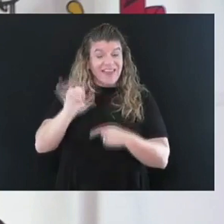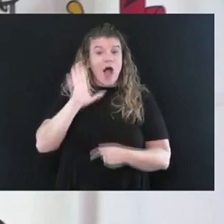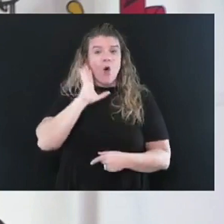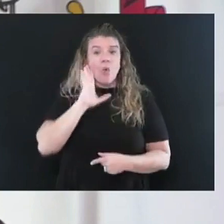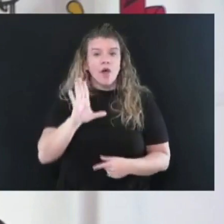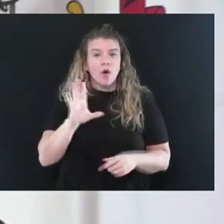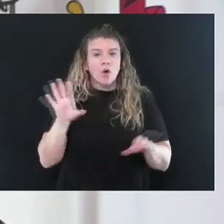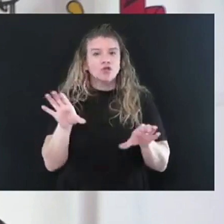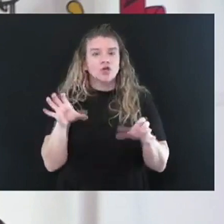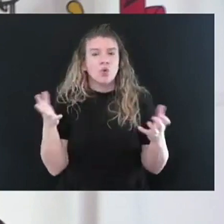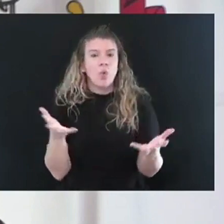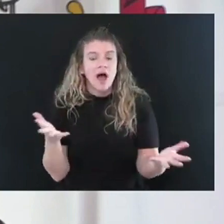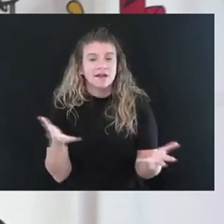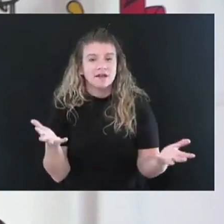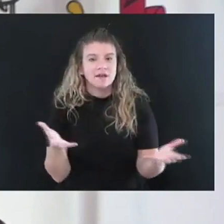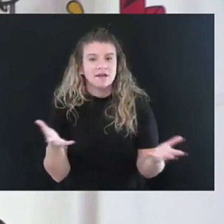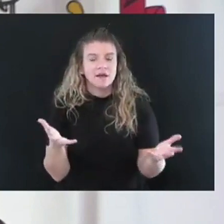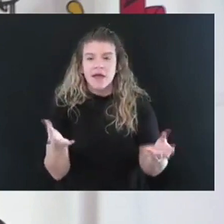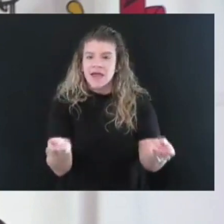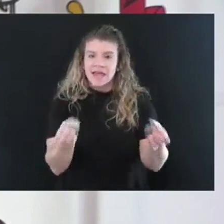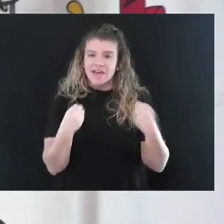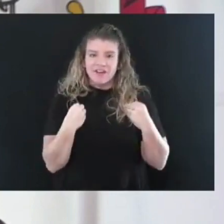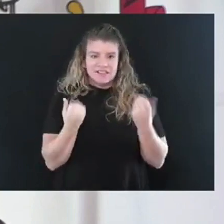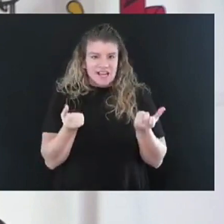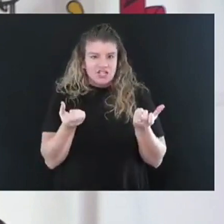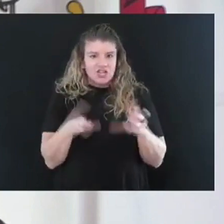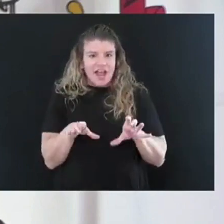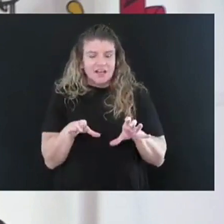enable us to eradicate this,